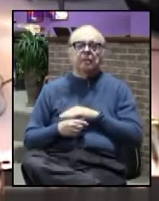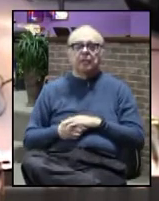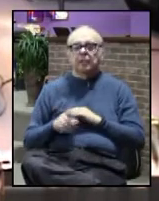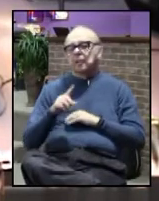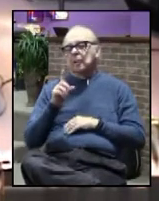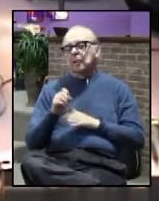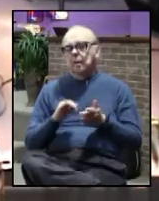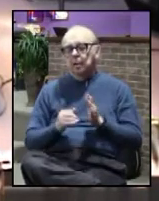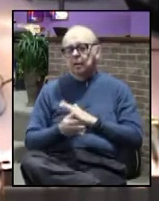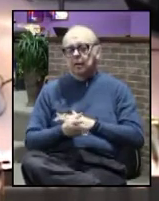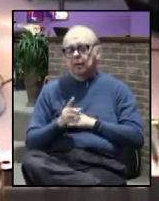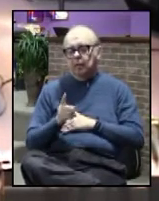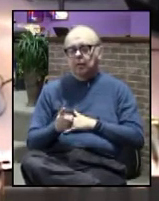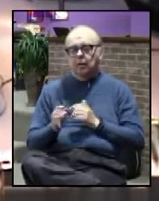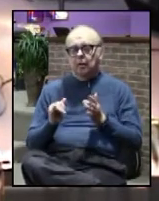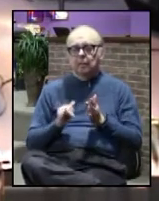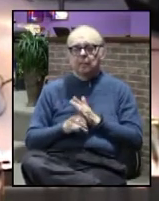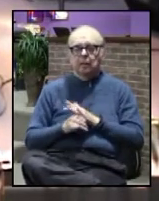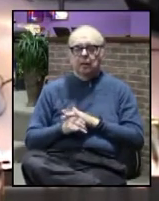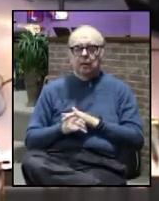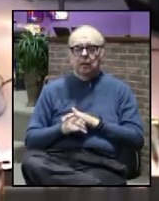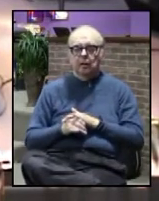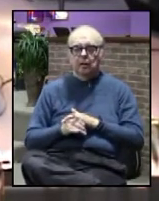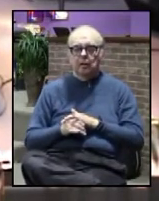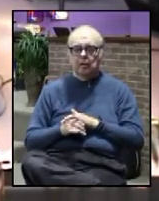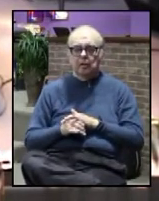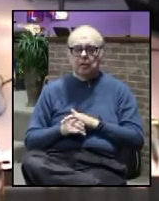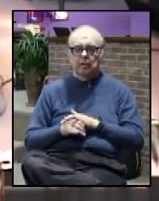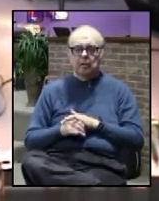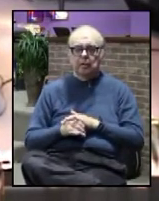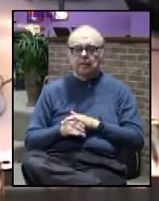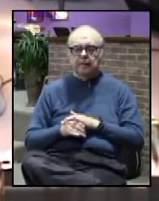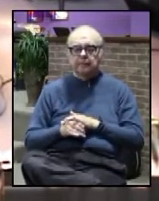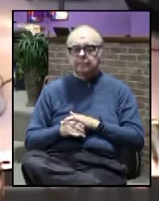So the question this morning to you is this.